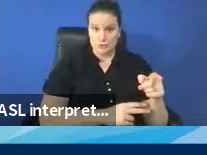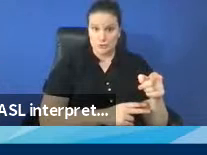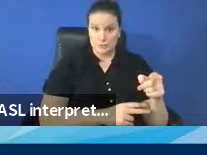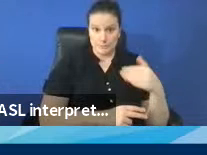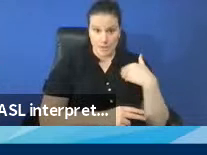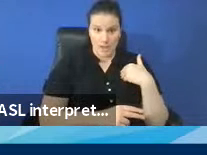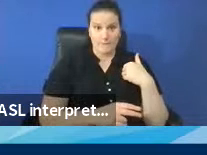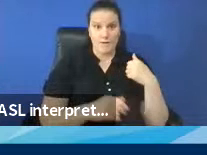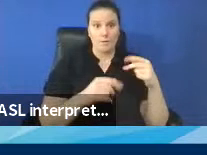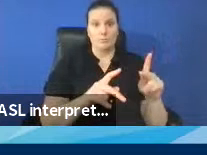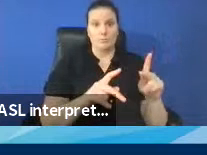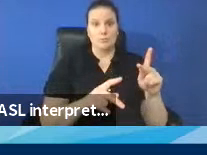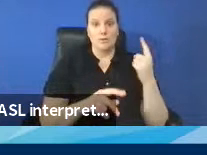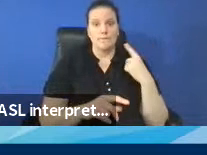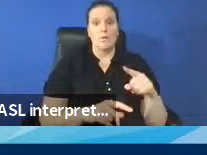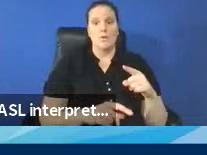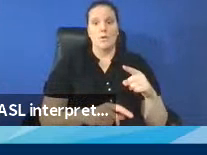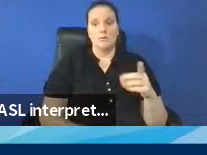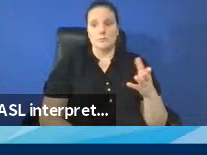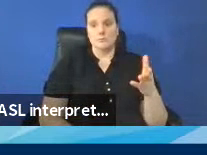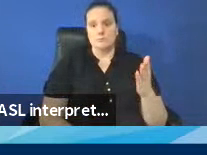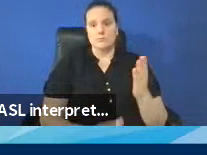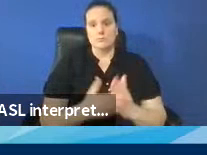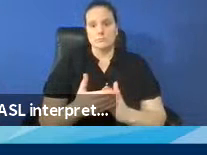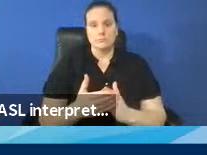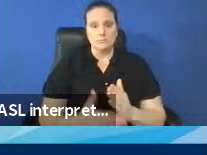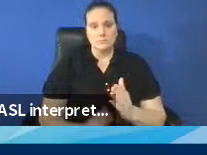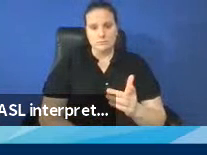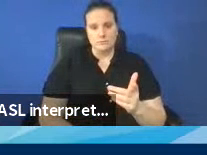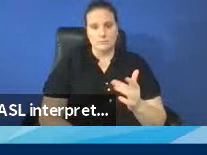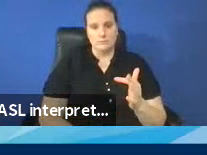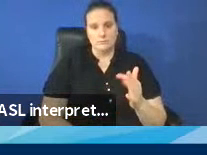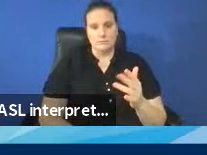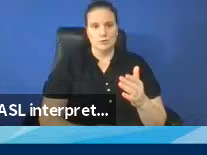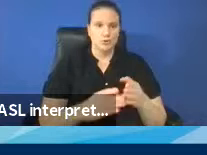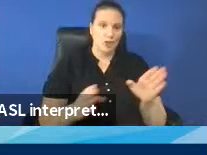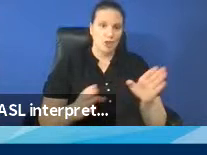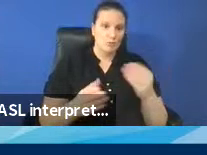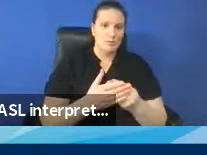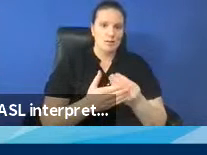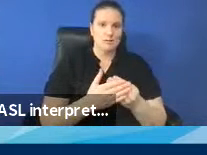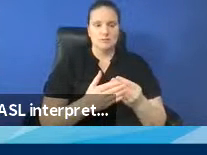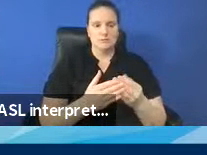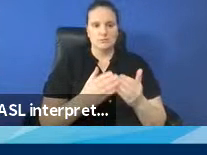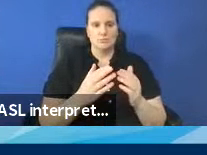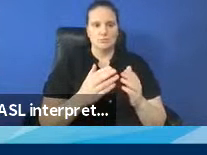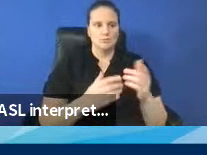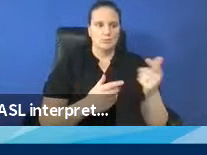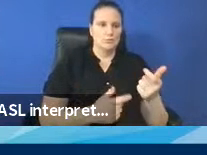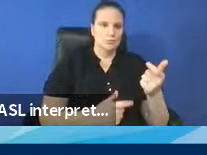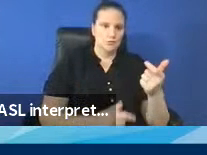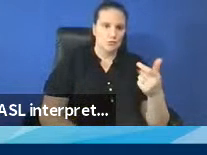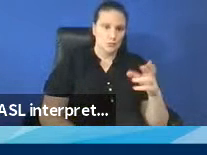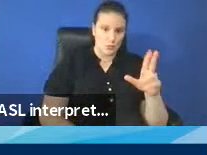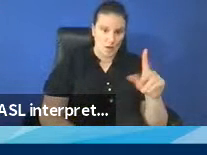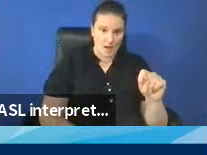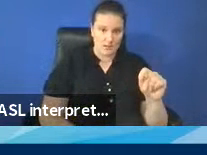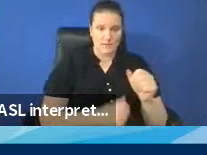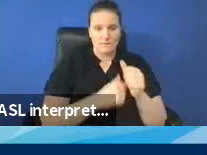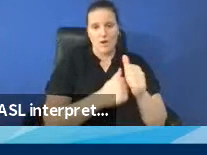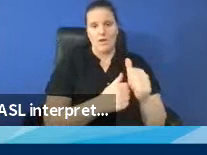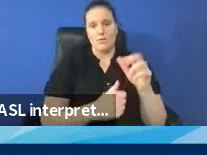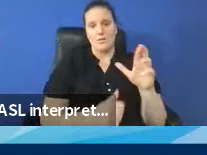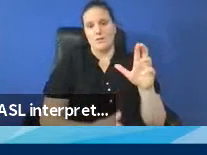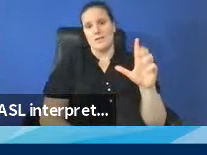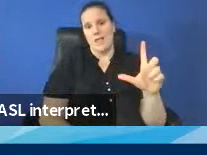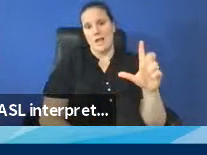an opportunity for some federal funding or granting that may follow light rail